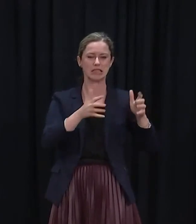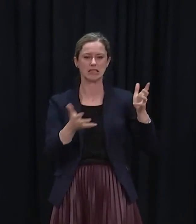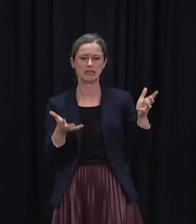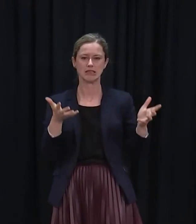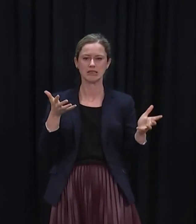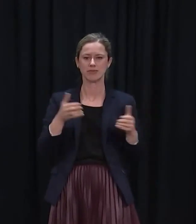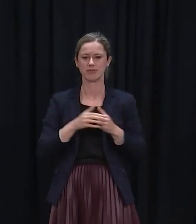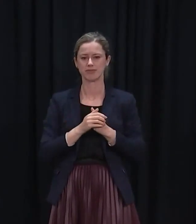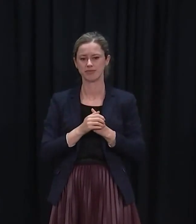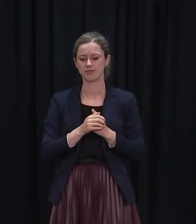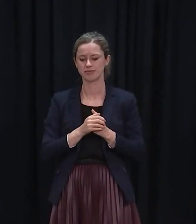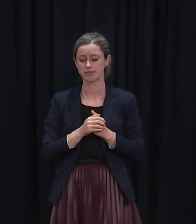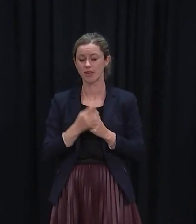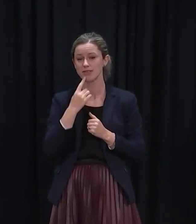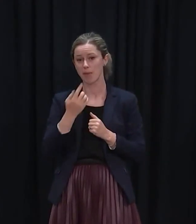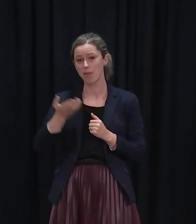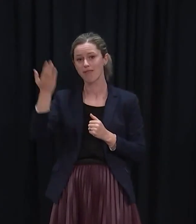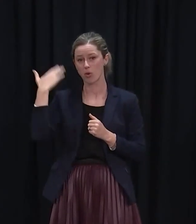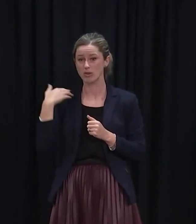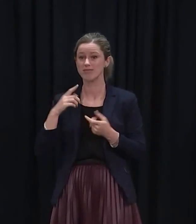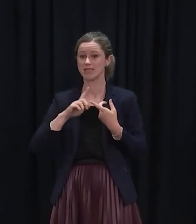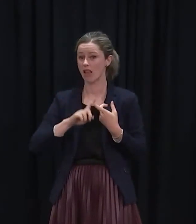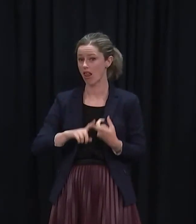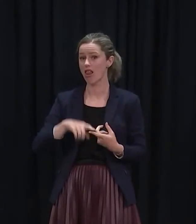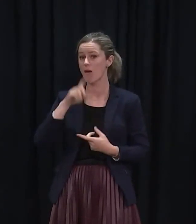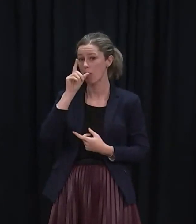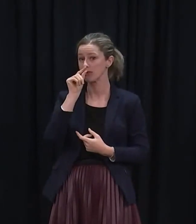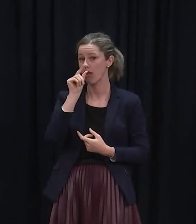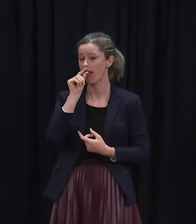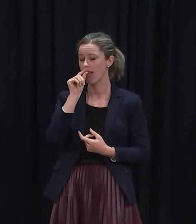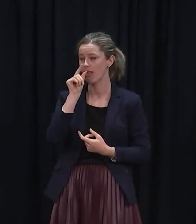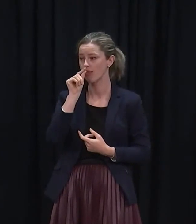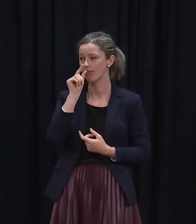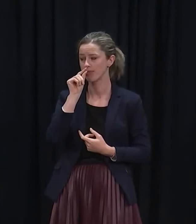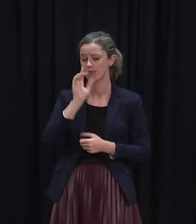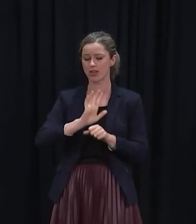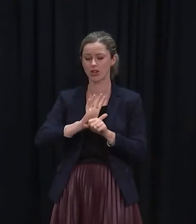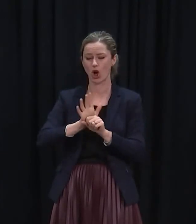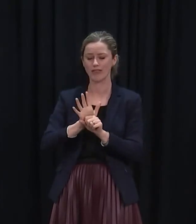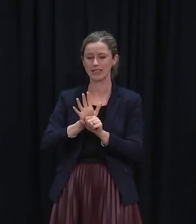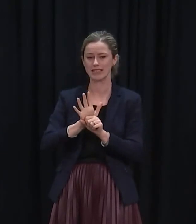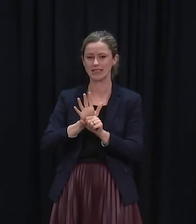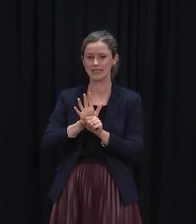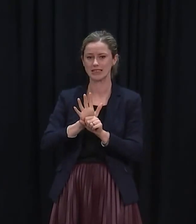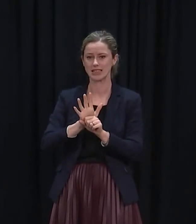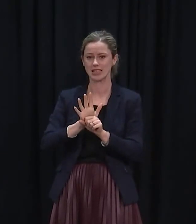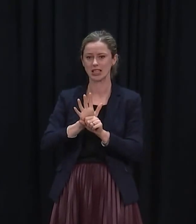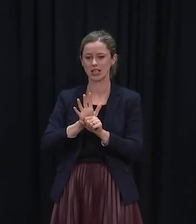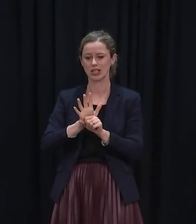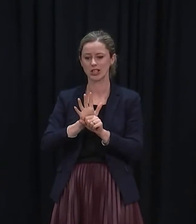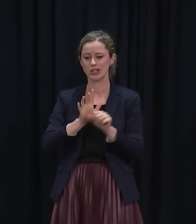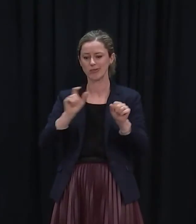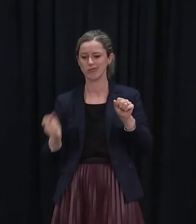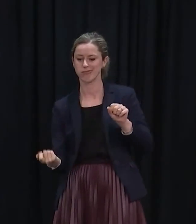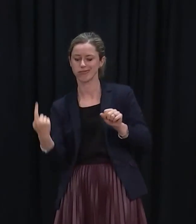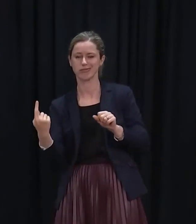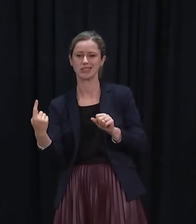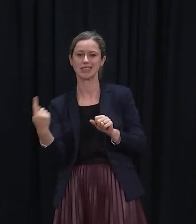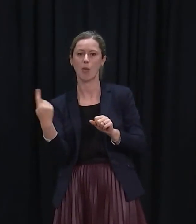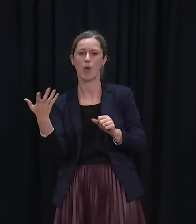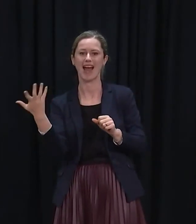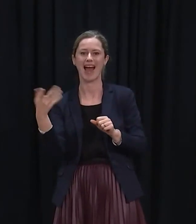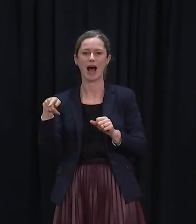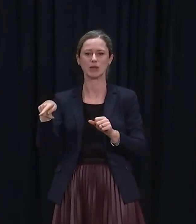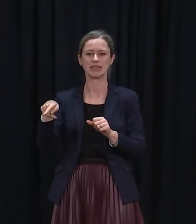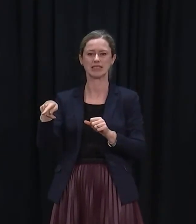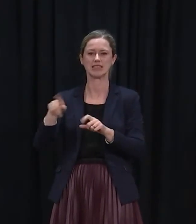so as I said before, there's still the possibility that Covid-19 could break out of Auckland and that we could